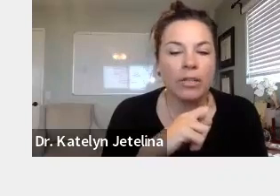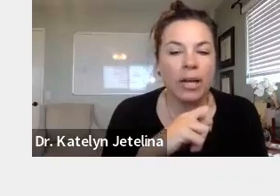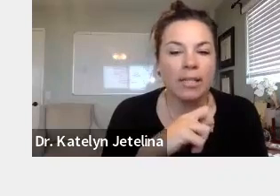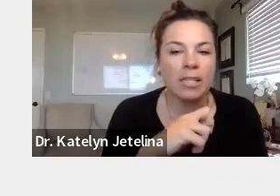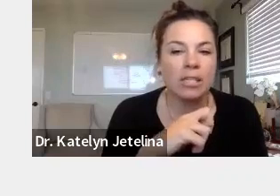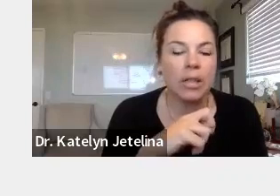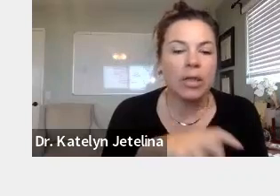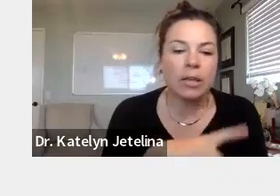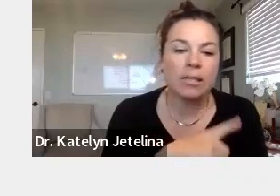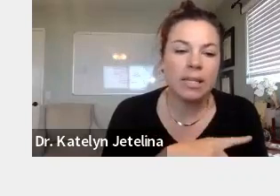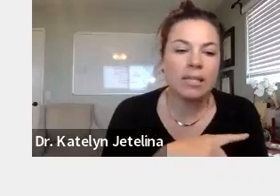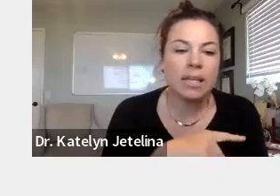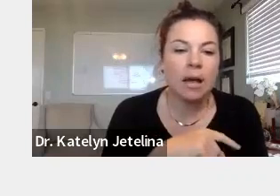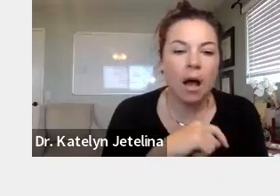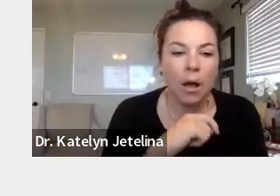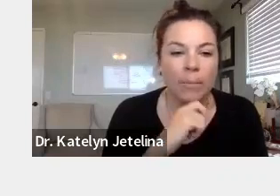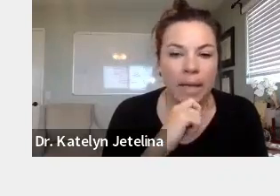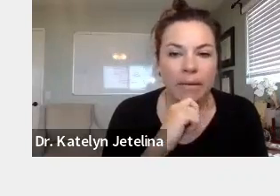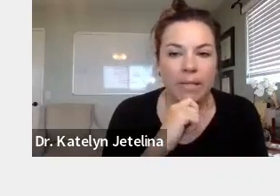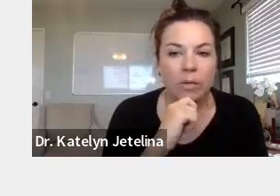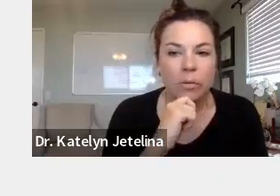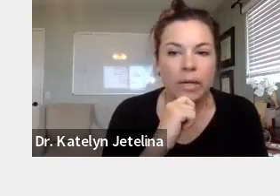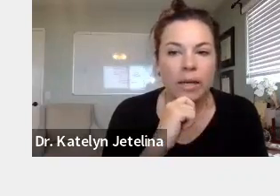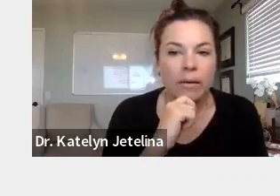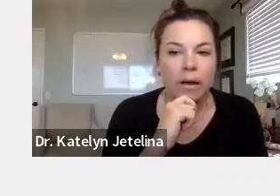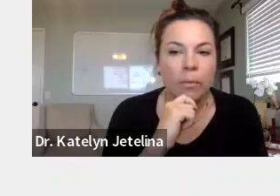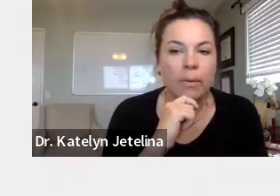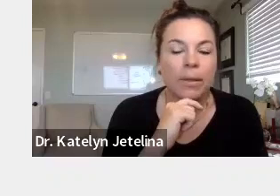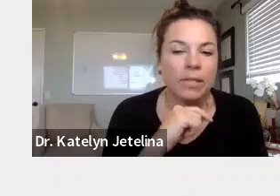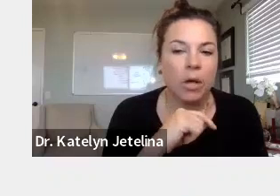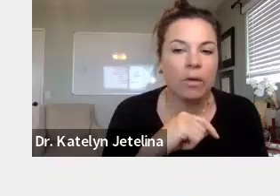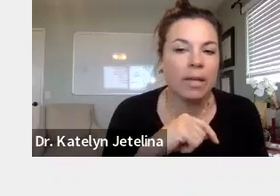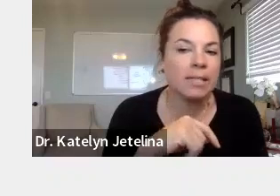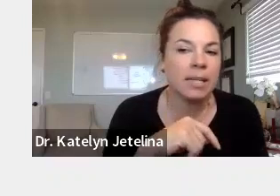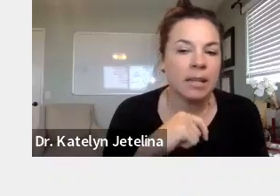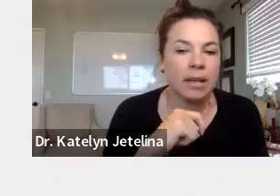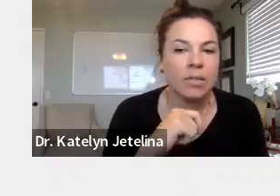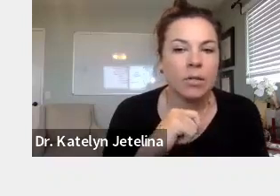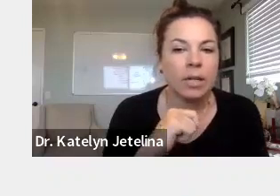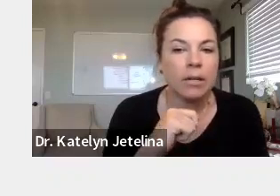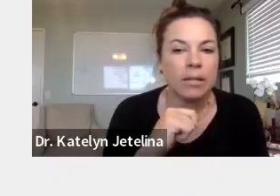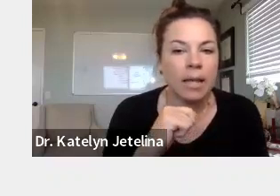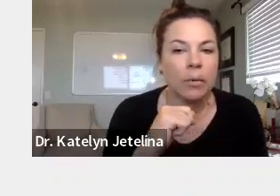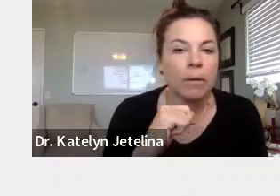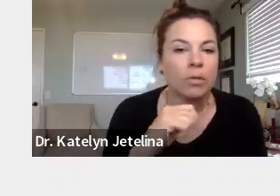The projections that the CDC hub gave us would place COVID-19 in the next 2 years anywhere between